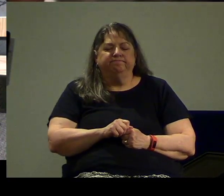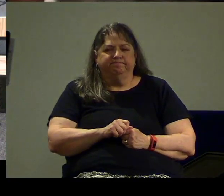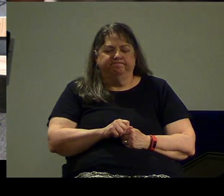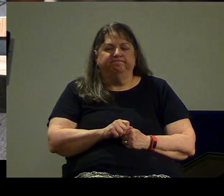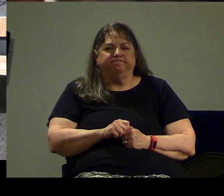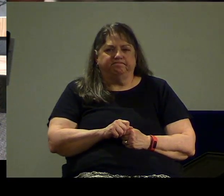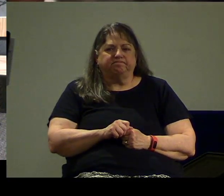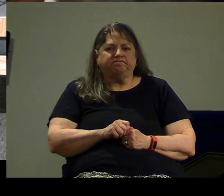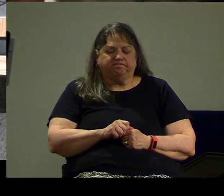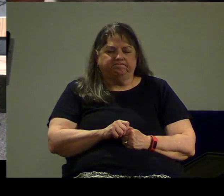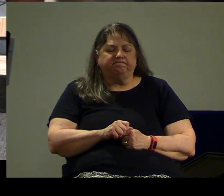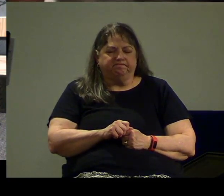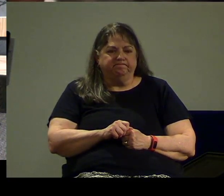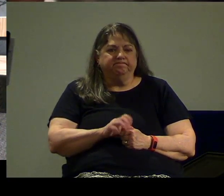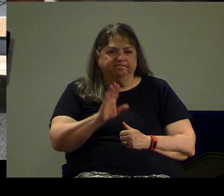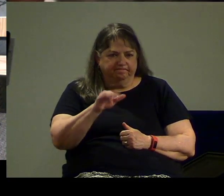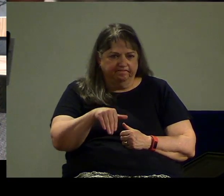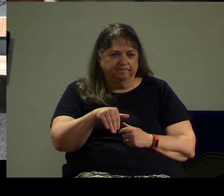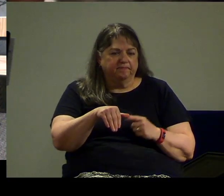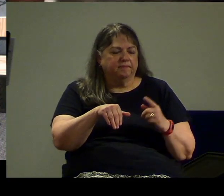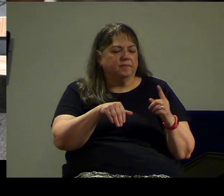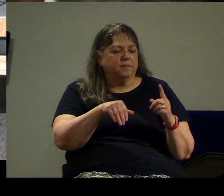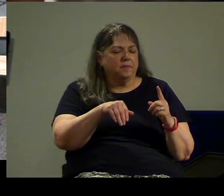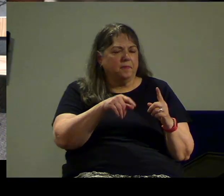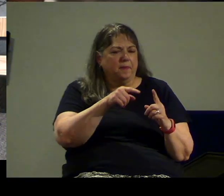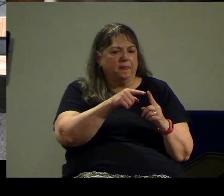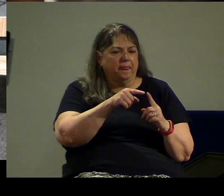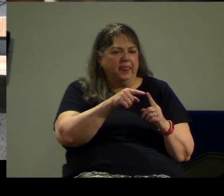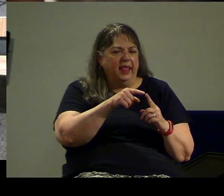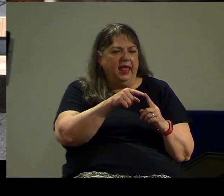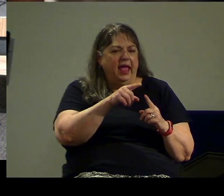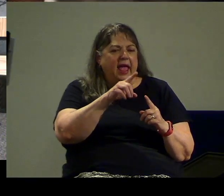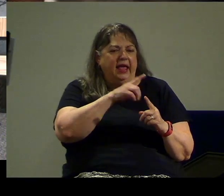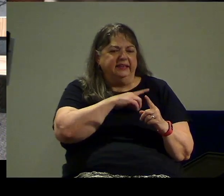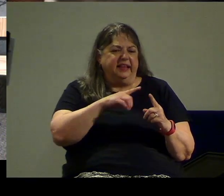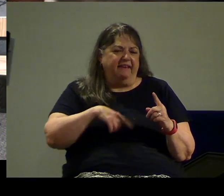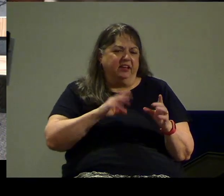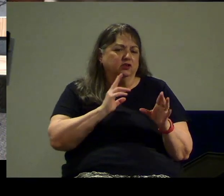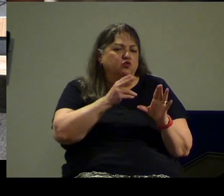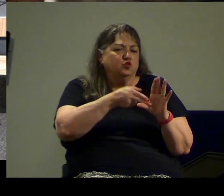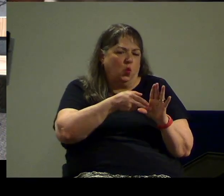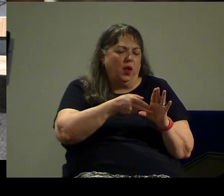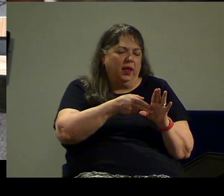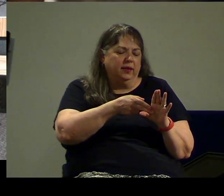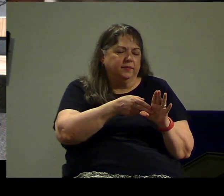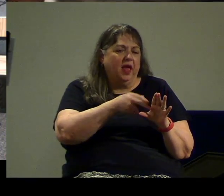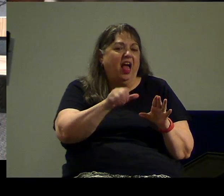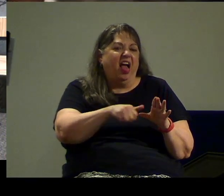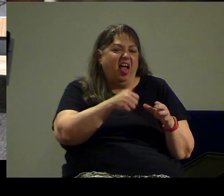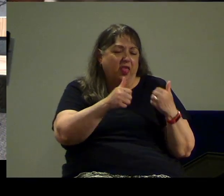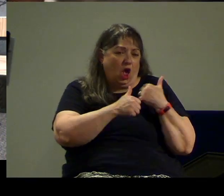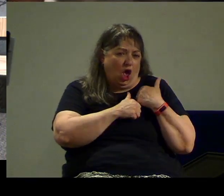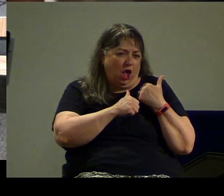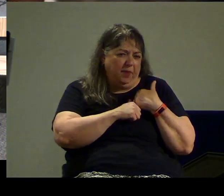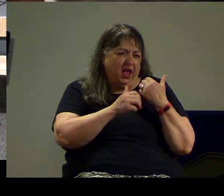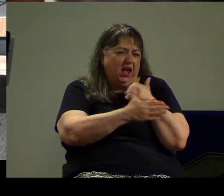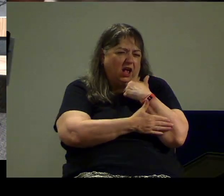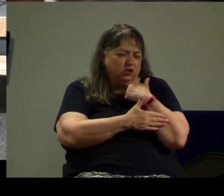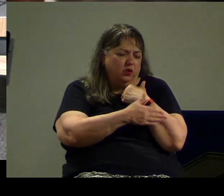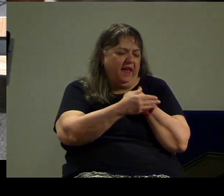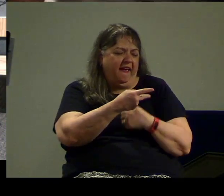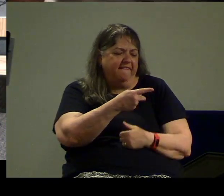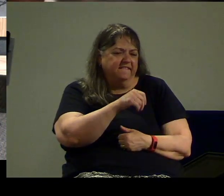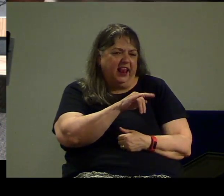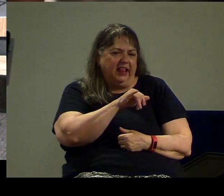David had joined the Philistine army with some men, and they were going to go into battle against